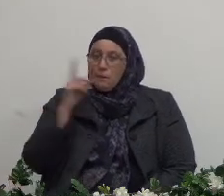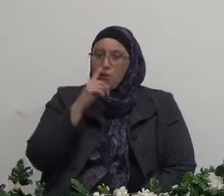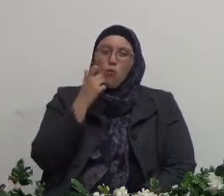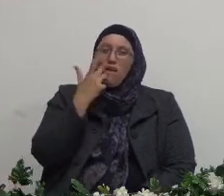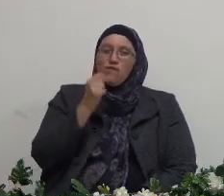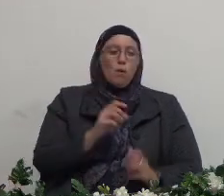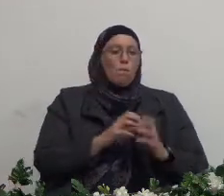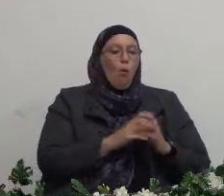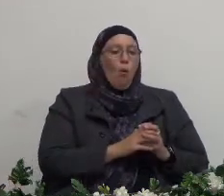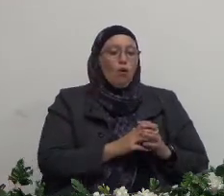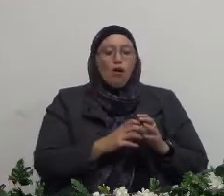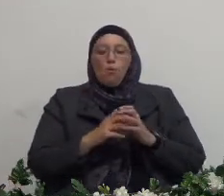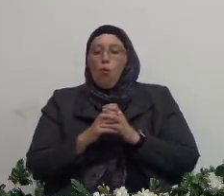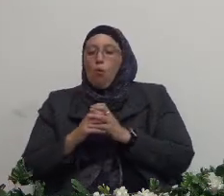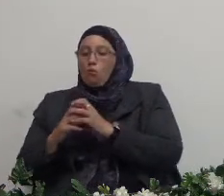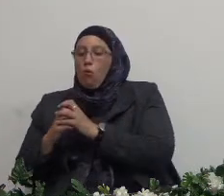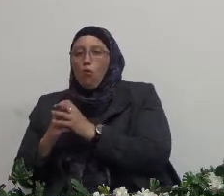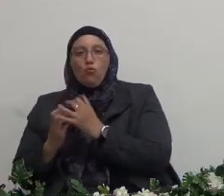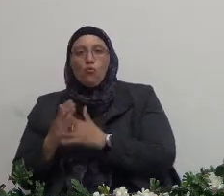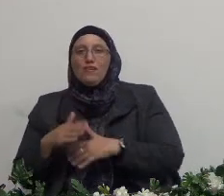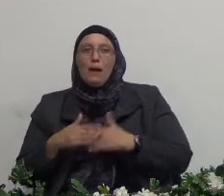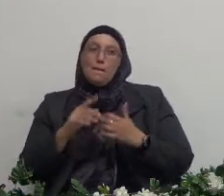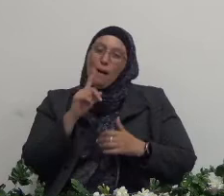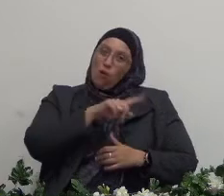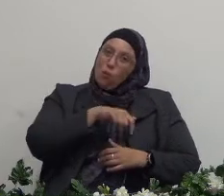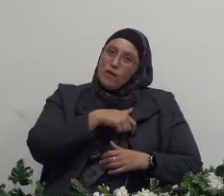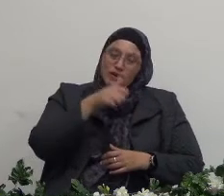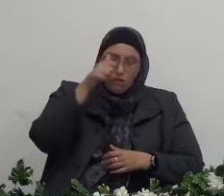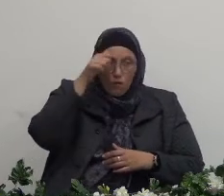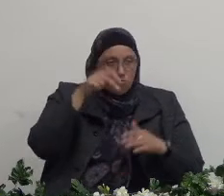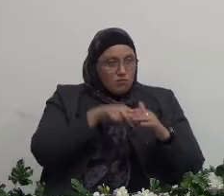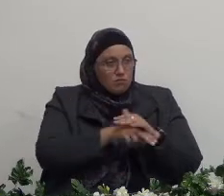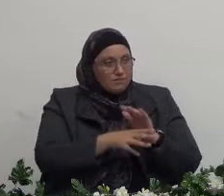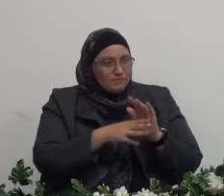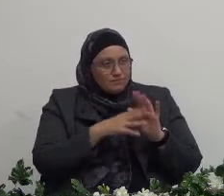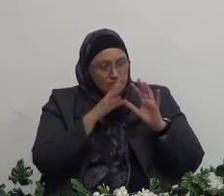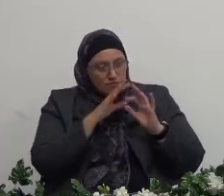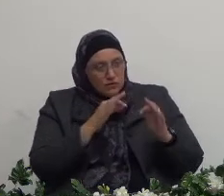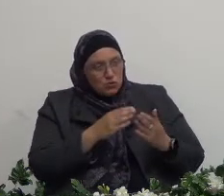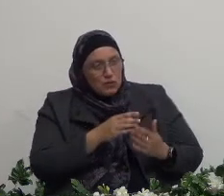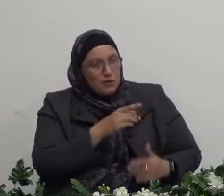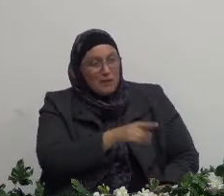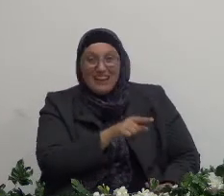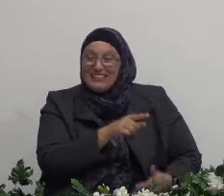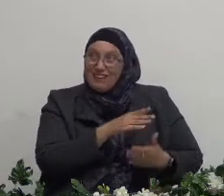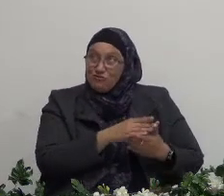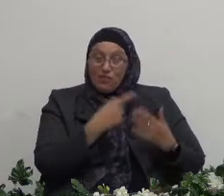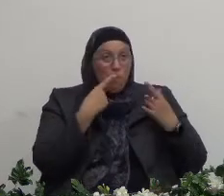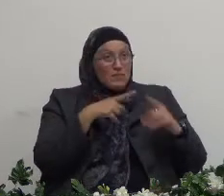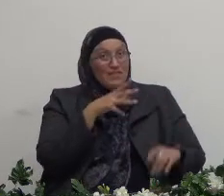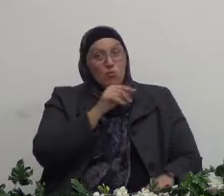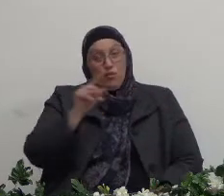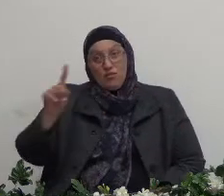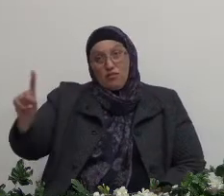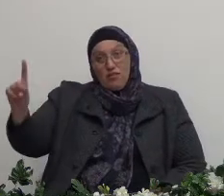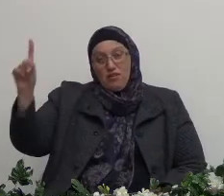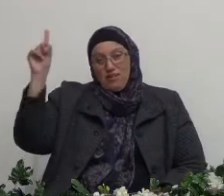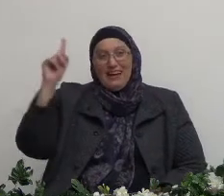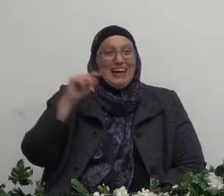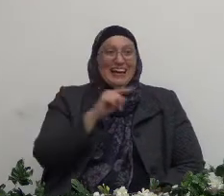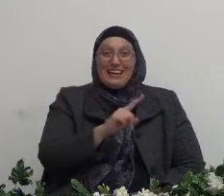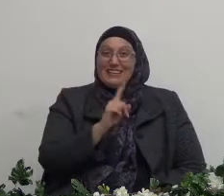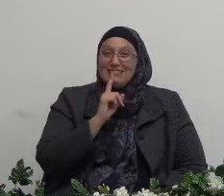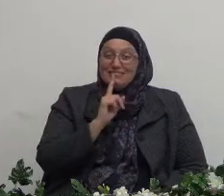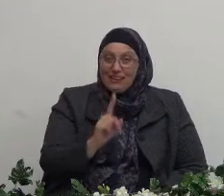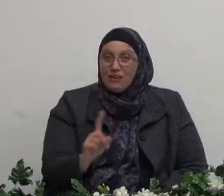But we know Rasulullah sallallahu alayhi wa alihi wasallam, the Messenger of Allah says, Sumu tasahhu.